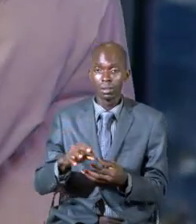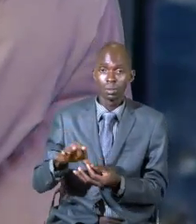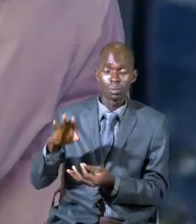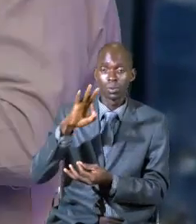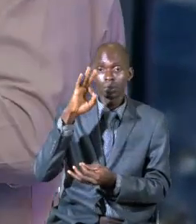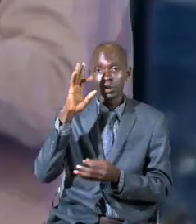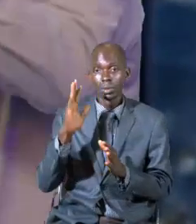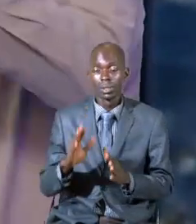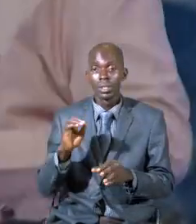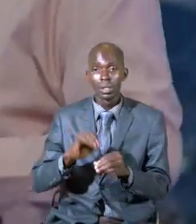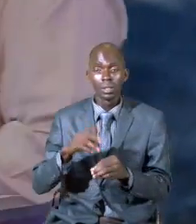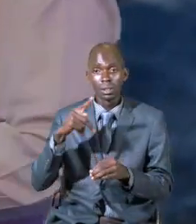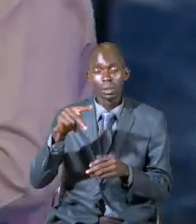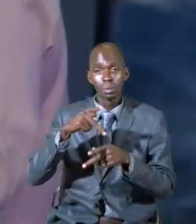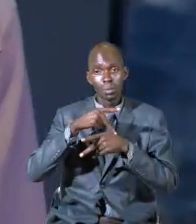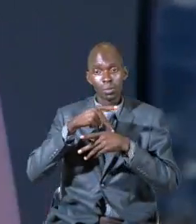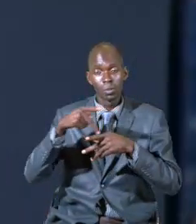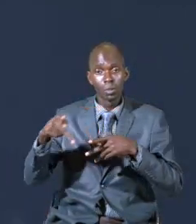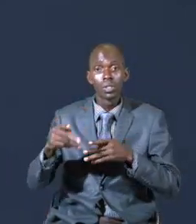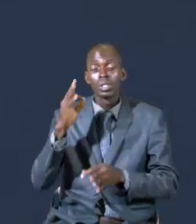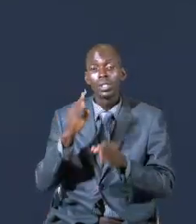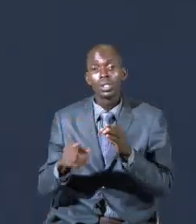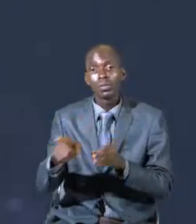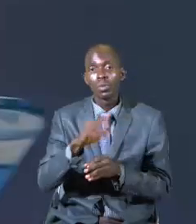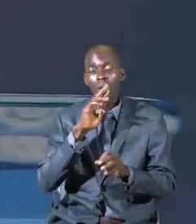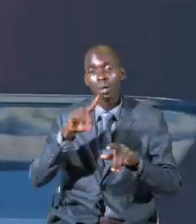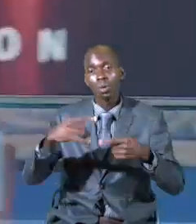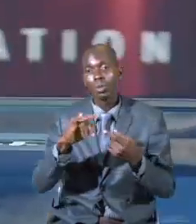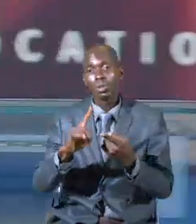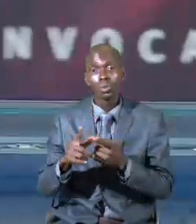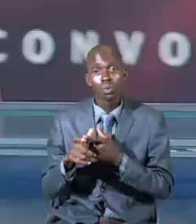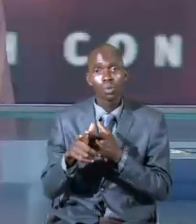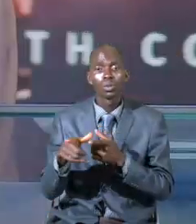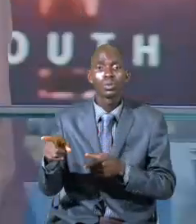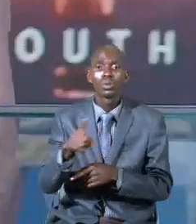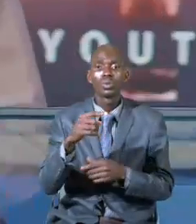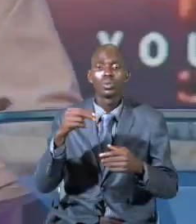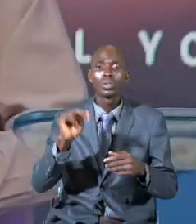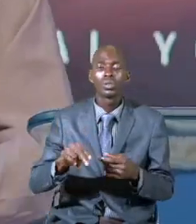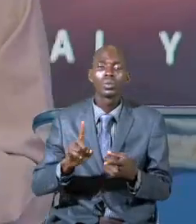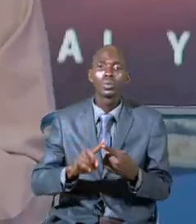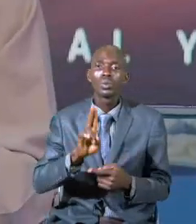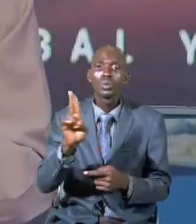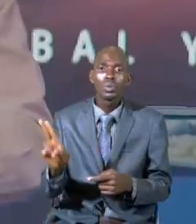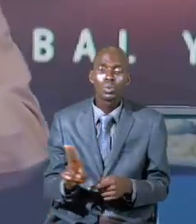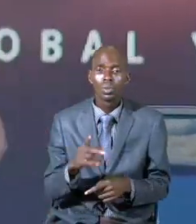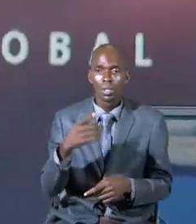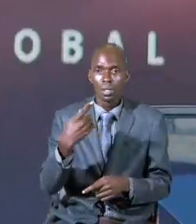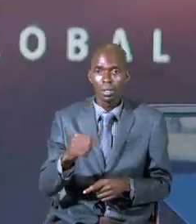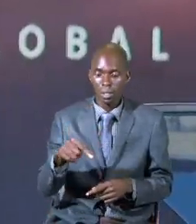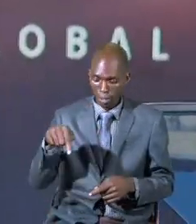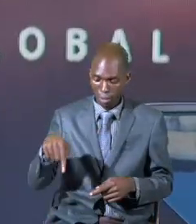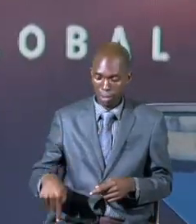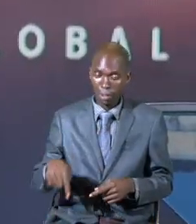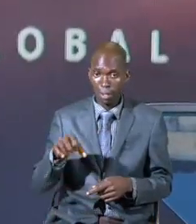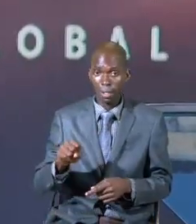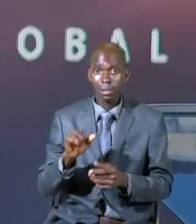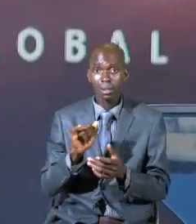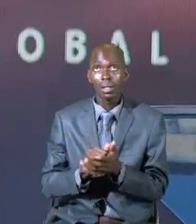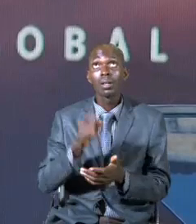the profession, if you're going to run, you have to use the legs that God